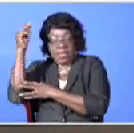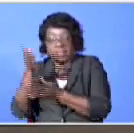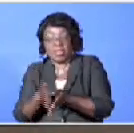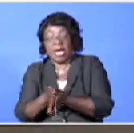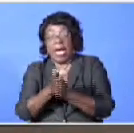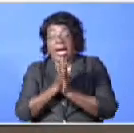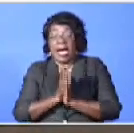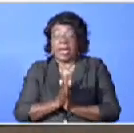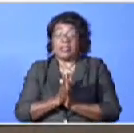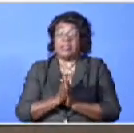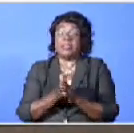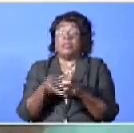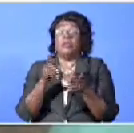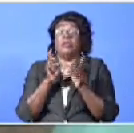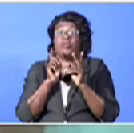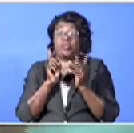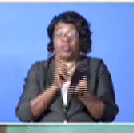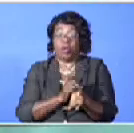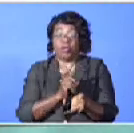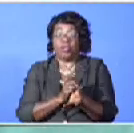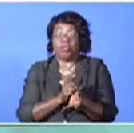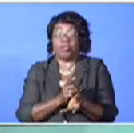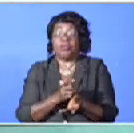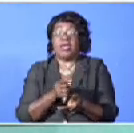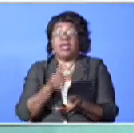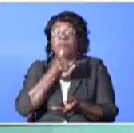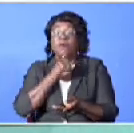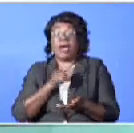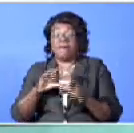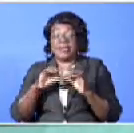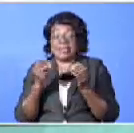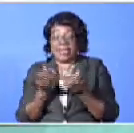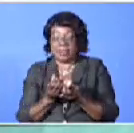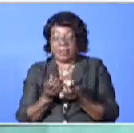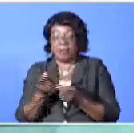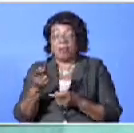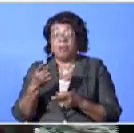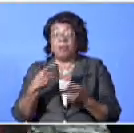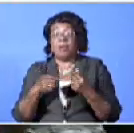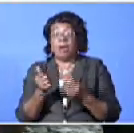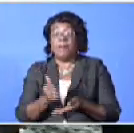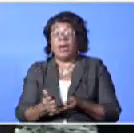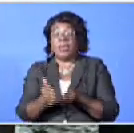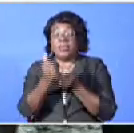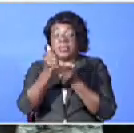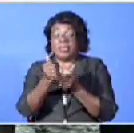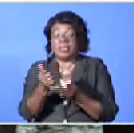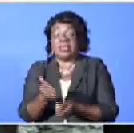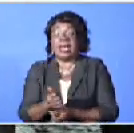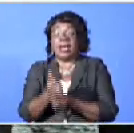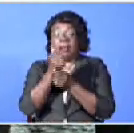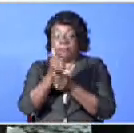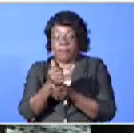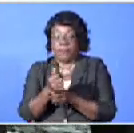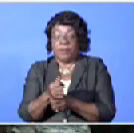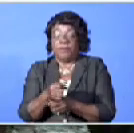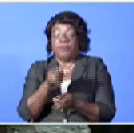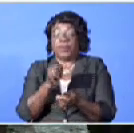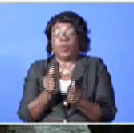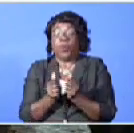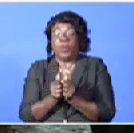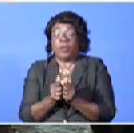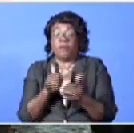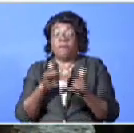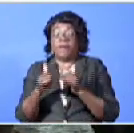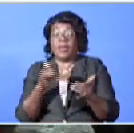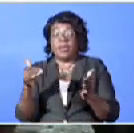in the national fight against the deadly virus. Union officials have previously expressed concerns over a number of issues, including